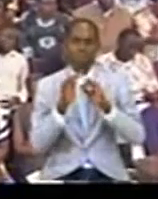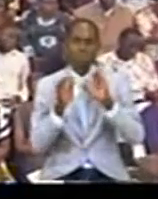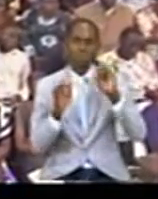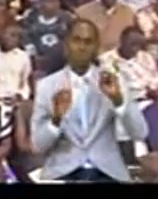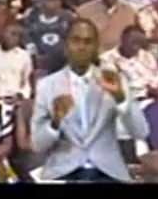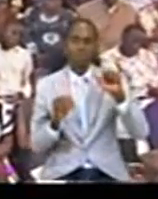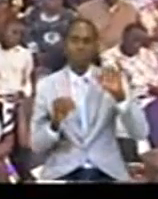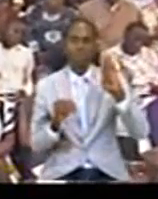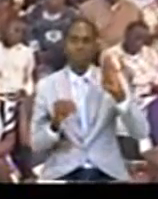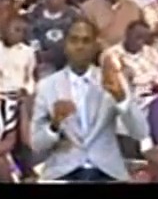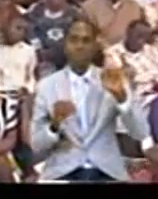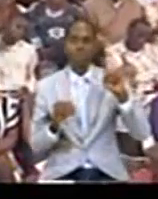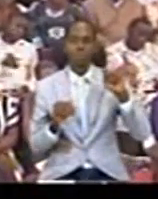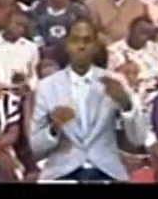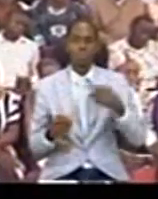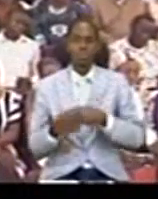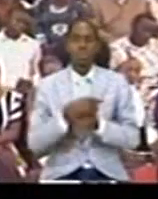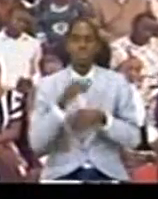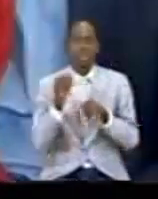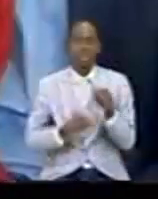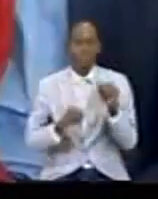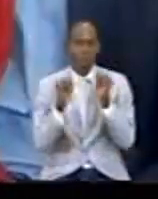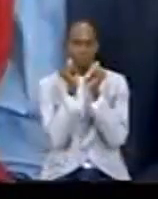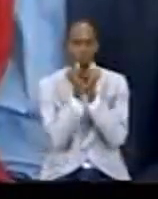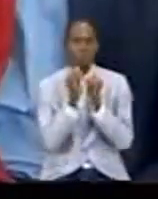every bondage will be taken away.